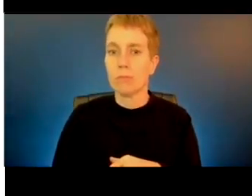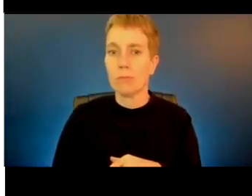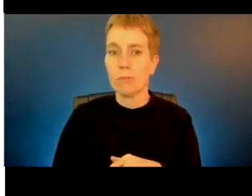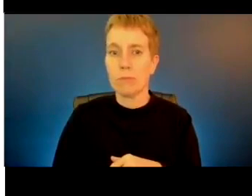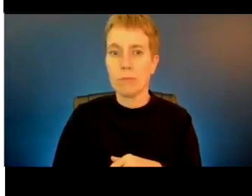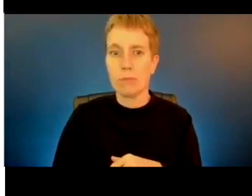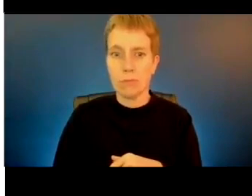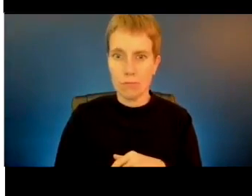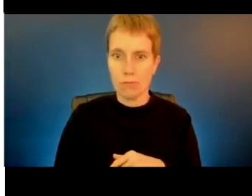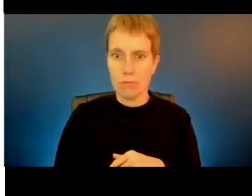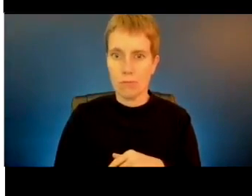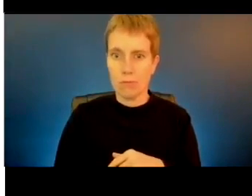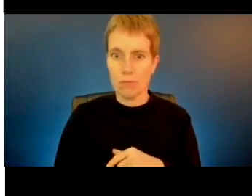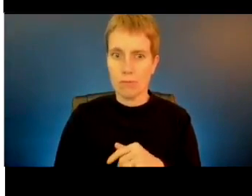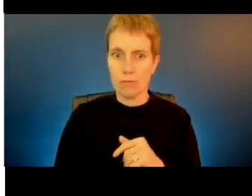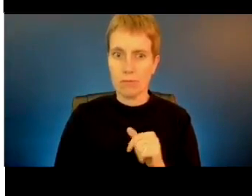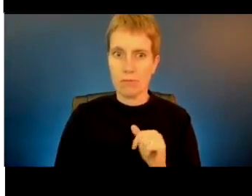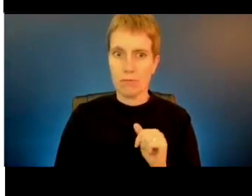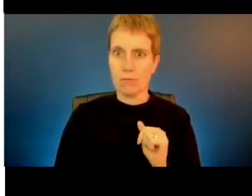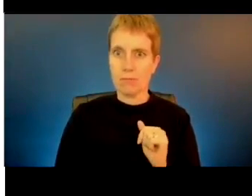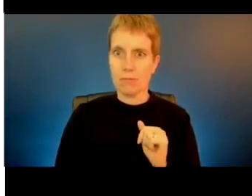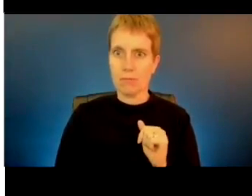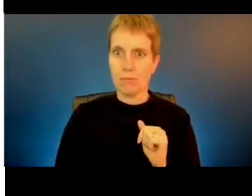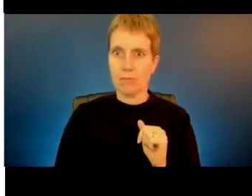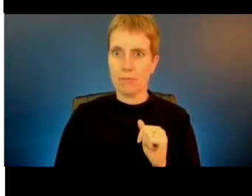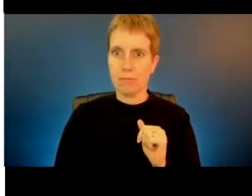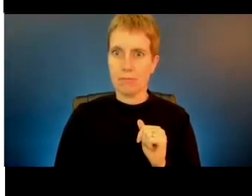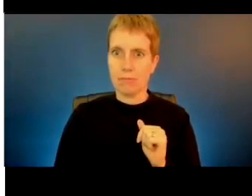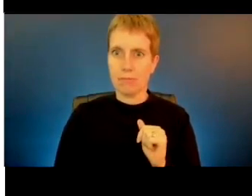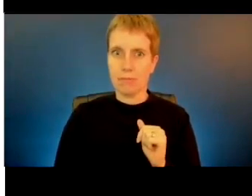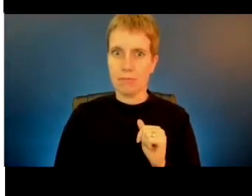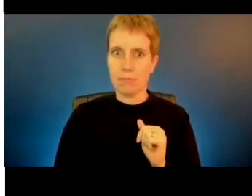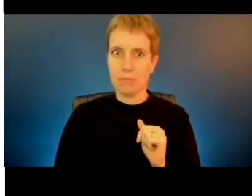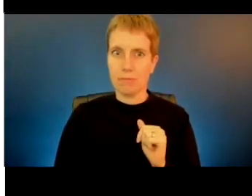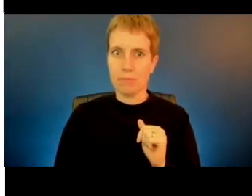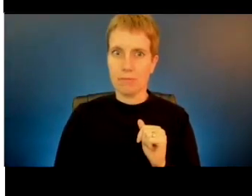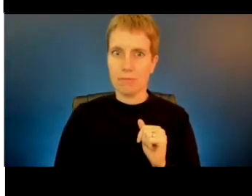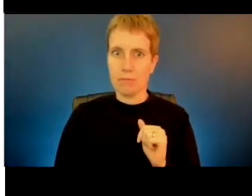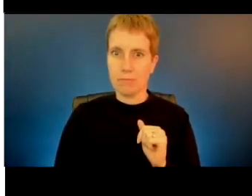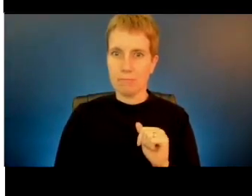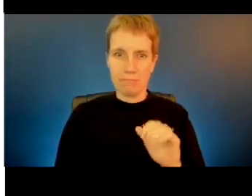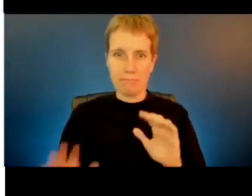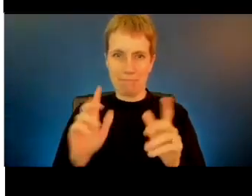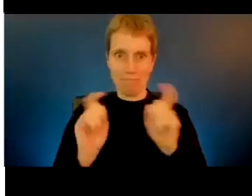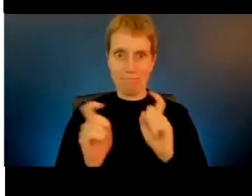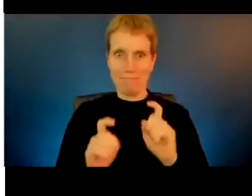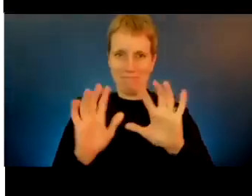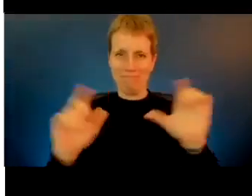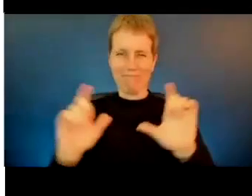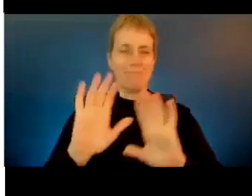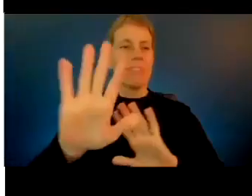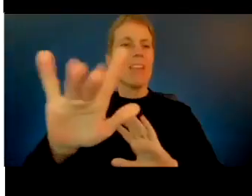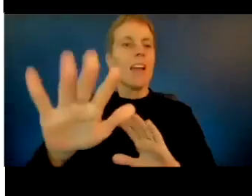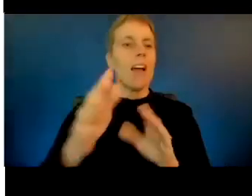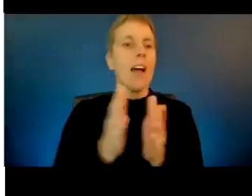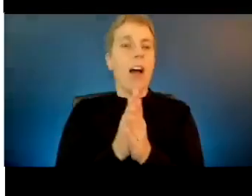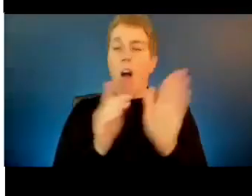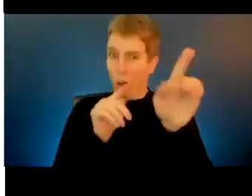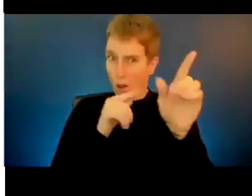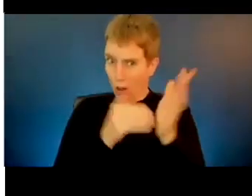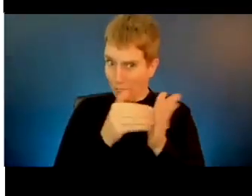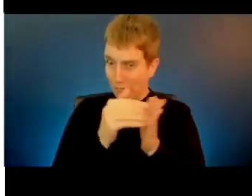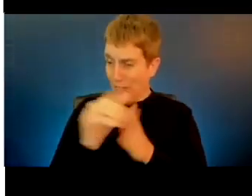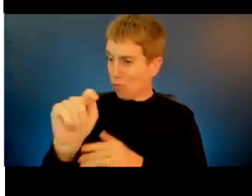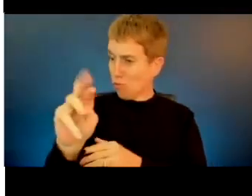unpredictable, and it sometimes can shatter our assumptions. Trauma also, according to SAMHSA, doesn't